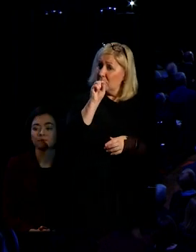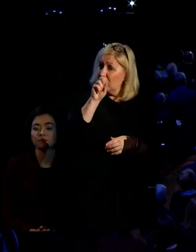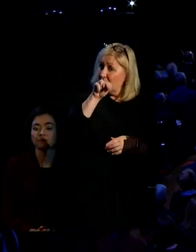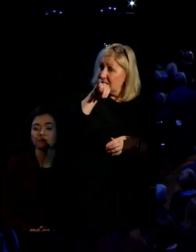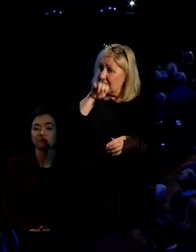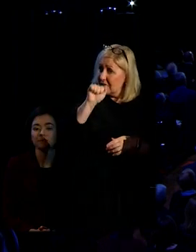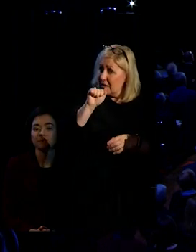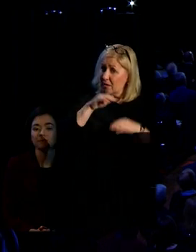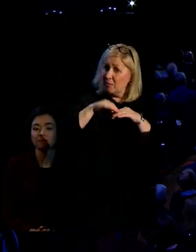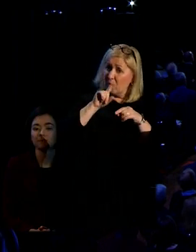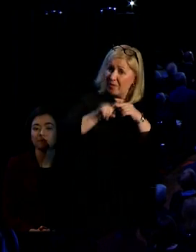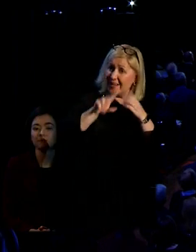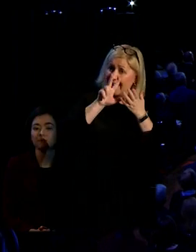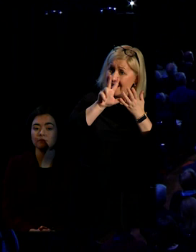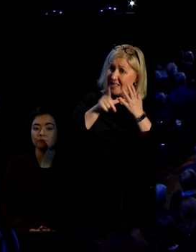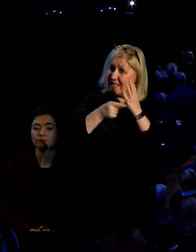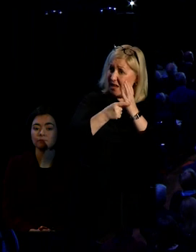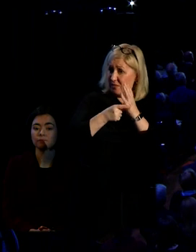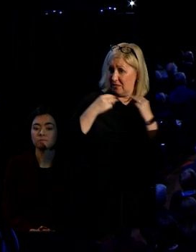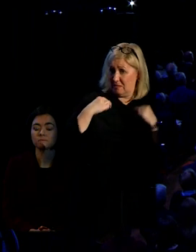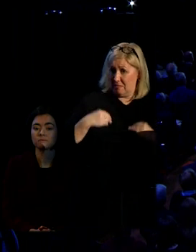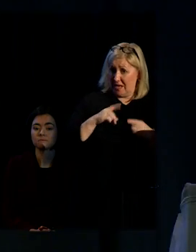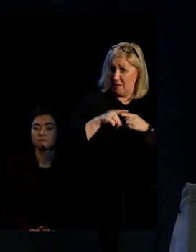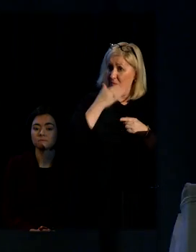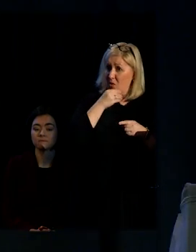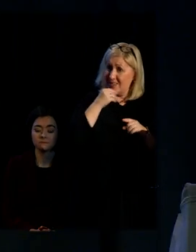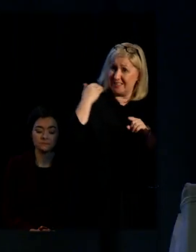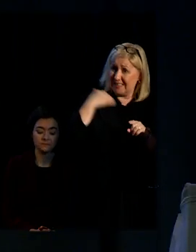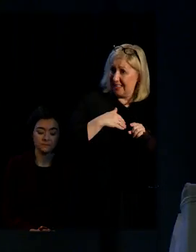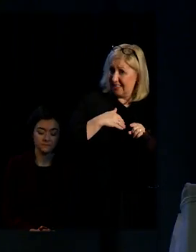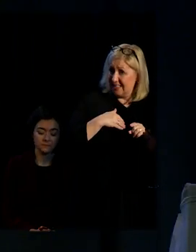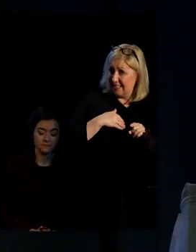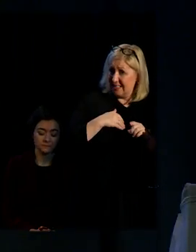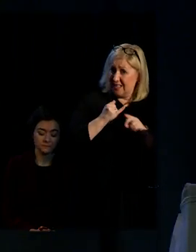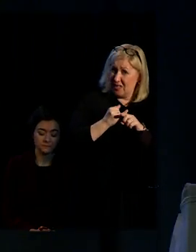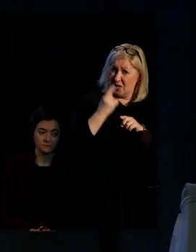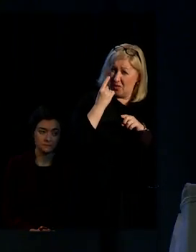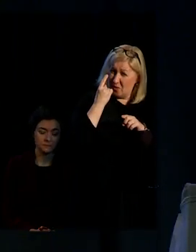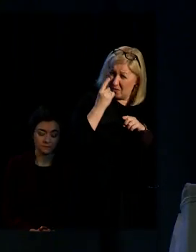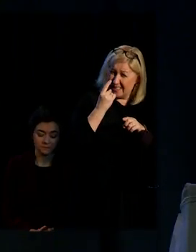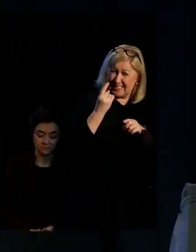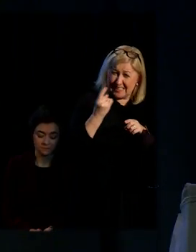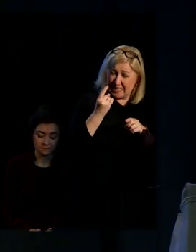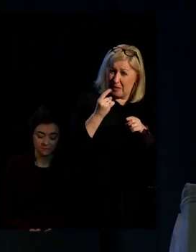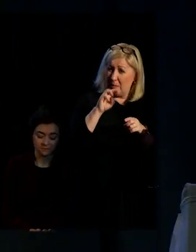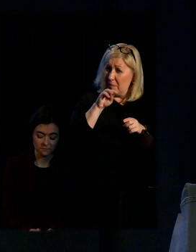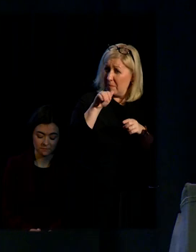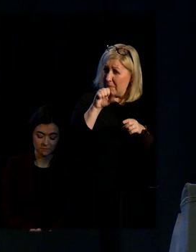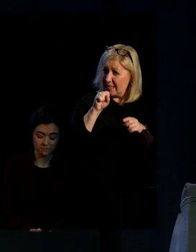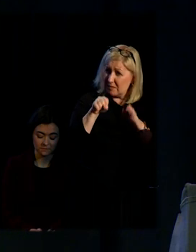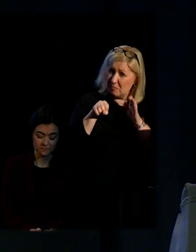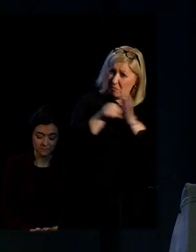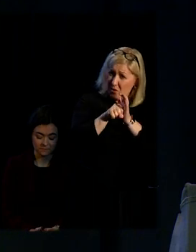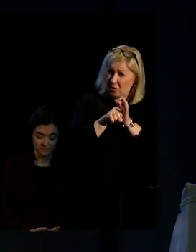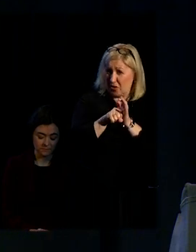were massacred in Srebrenica in 1995, in the single largest mass murder in Europe since